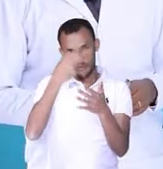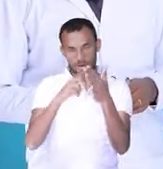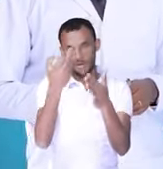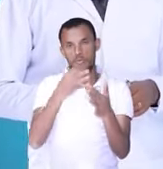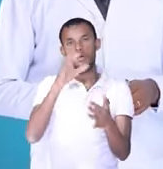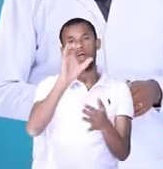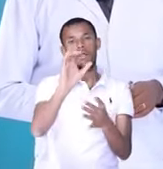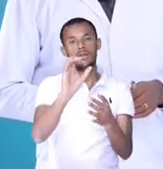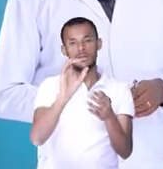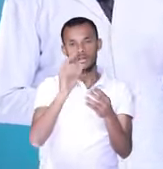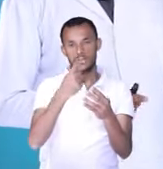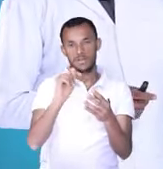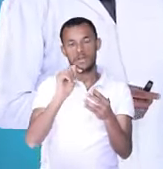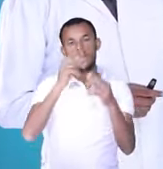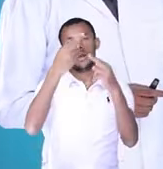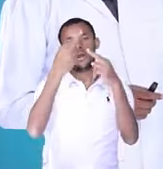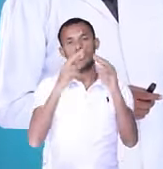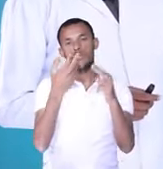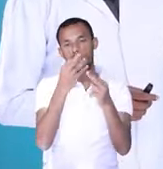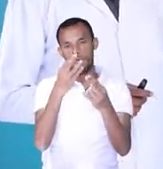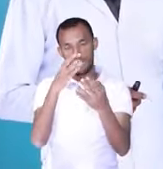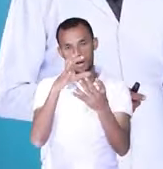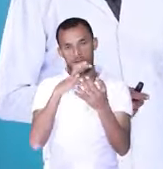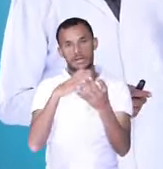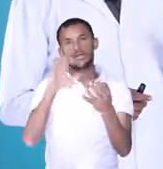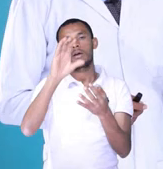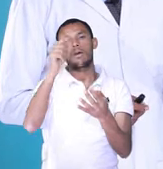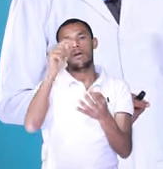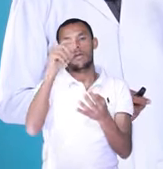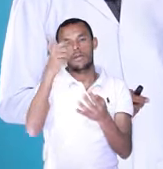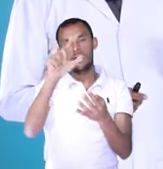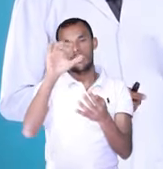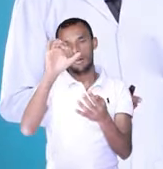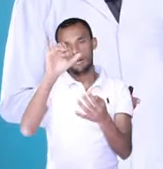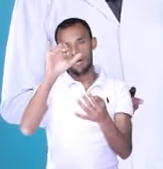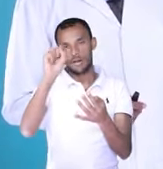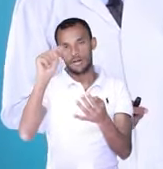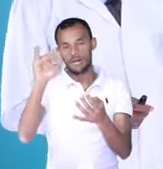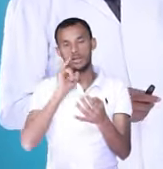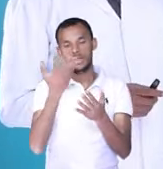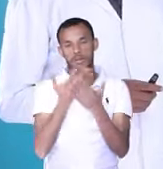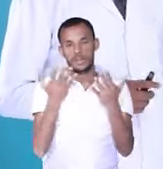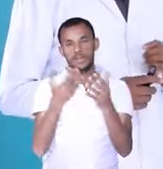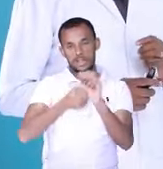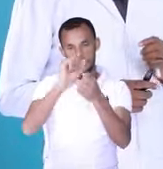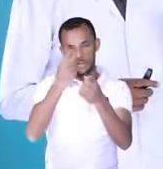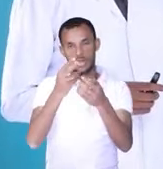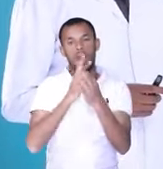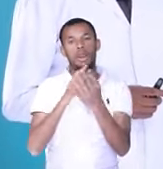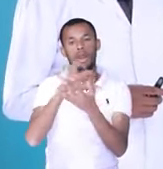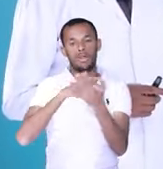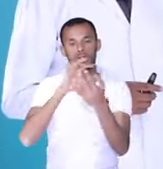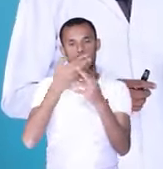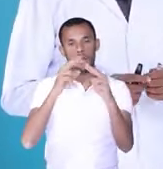the rates of the reaction. A catalyst is a substance that changes the reaction rates